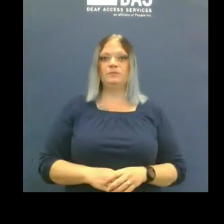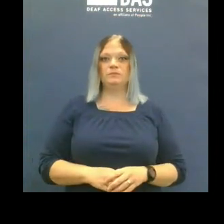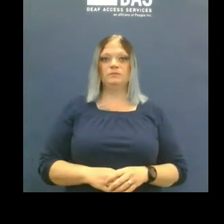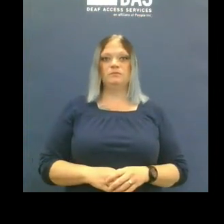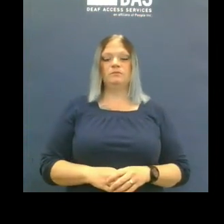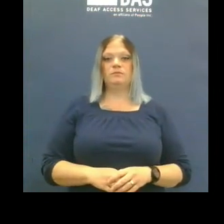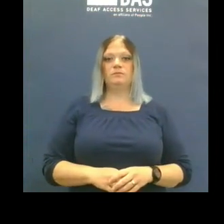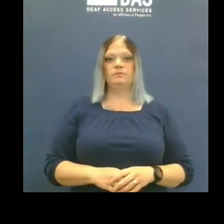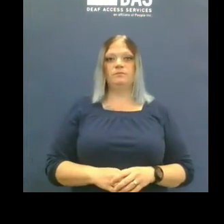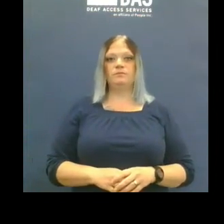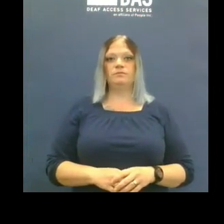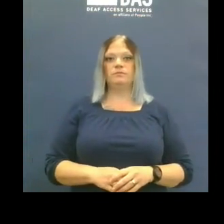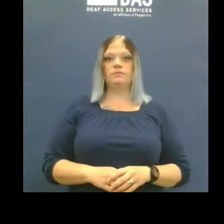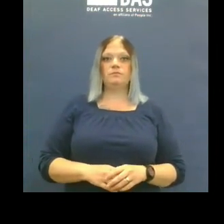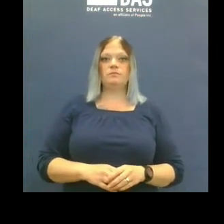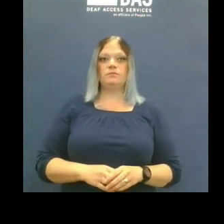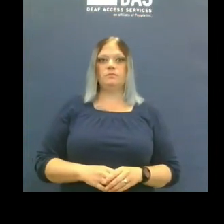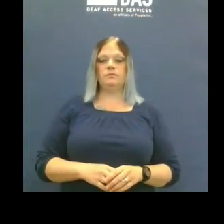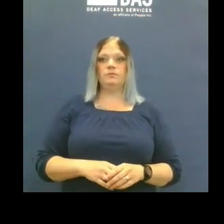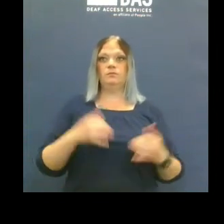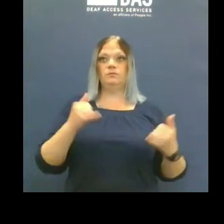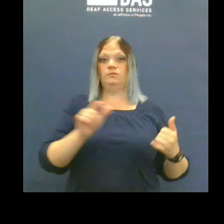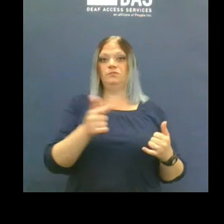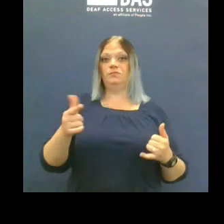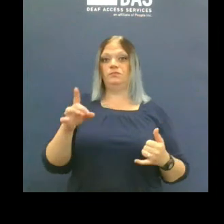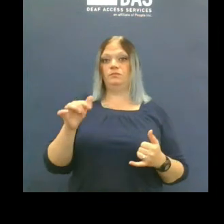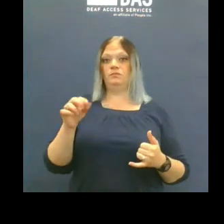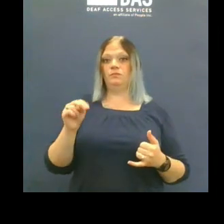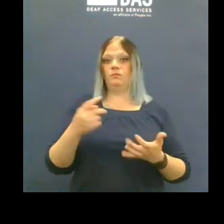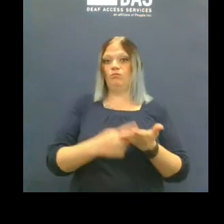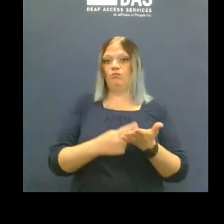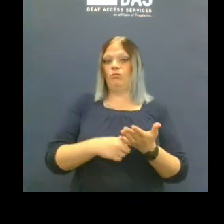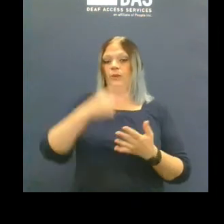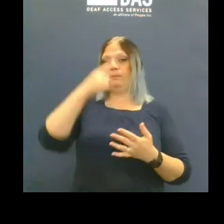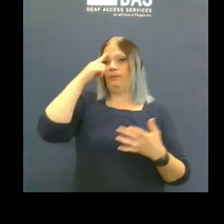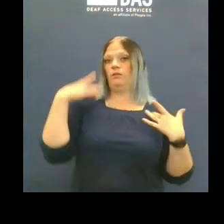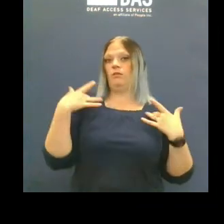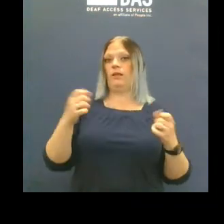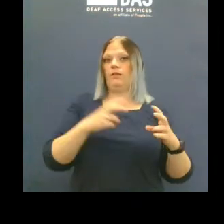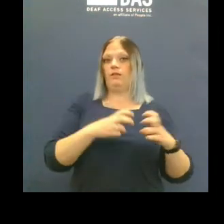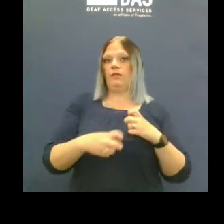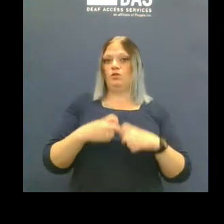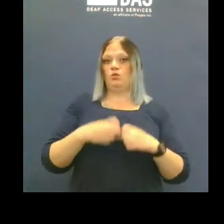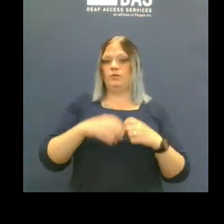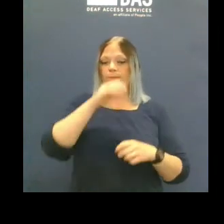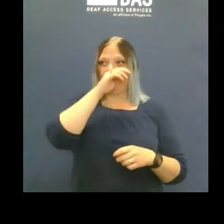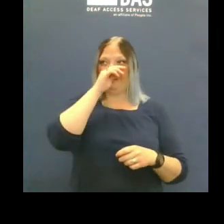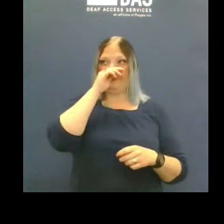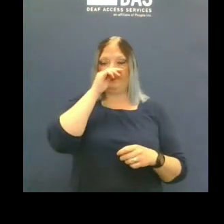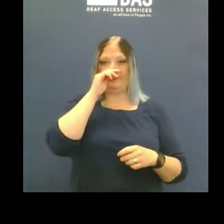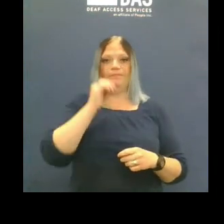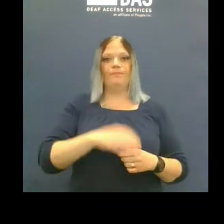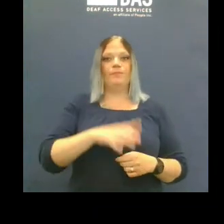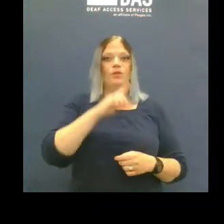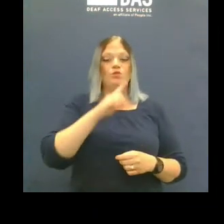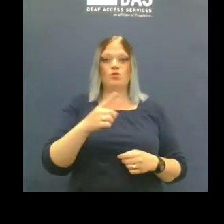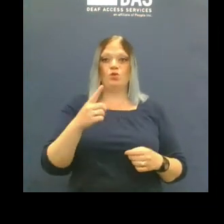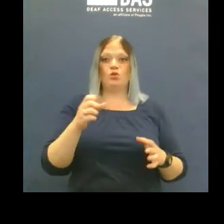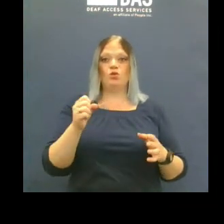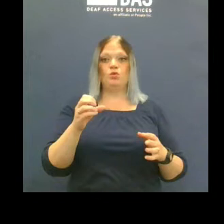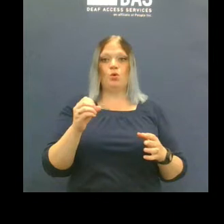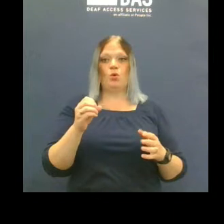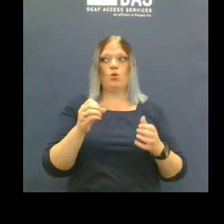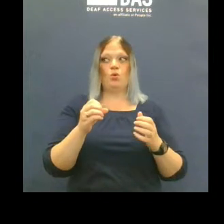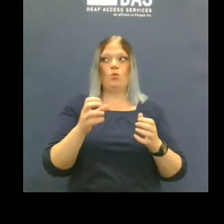So just want to turn it over to you, Dan, to talk about our mental health issues. Sure. So what we find a lot of times